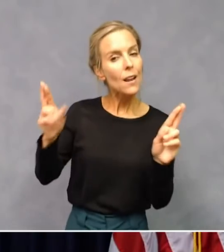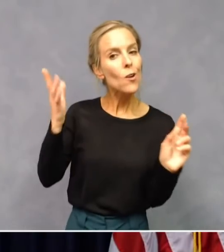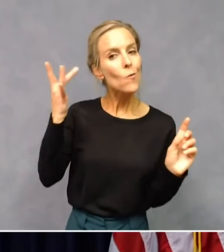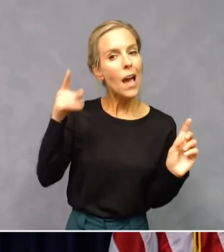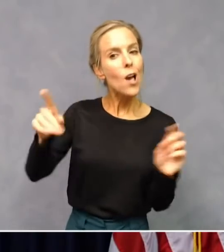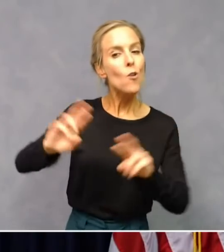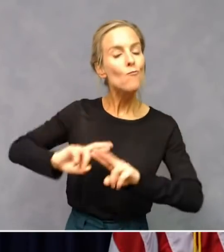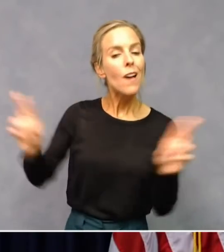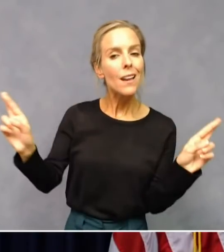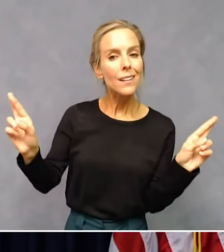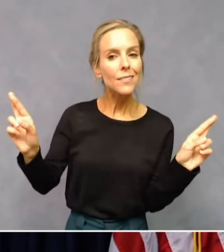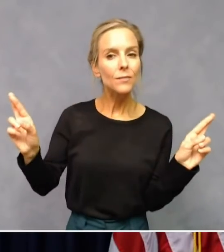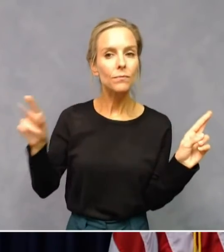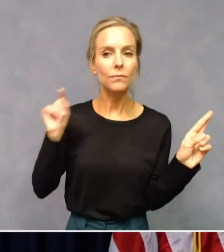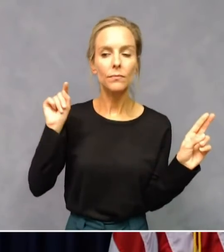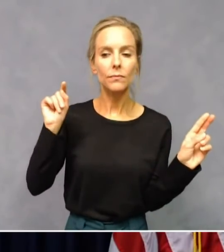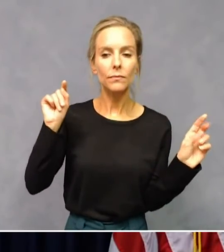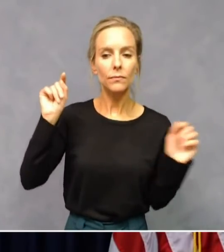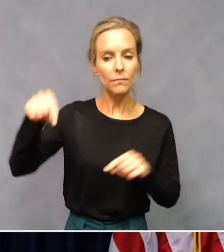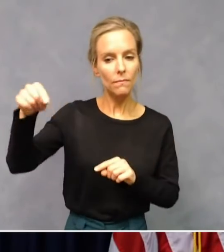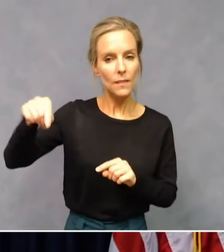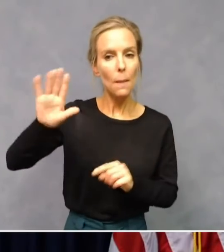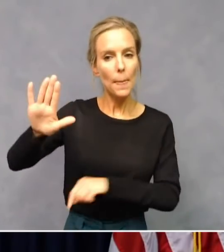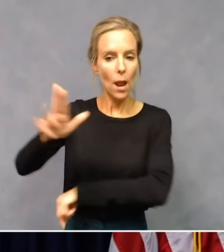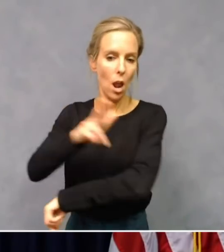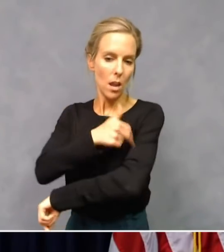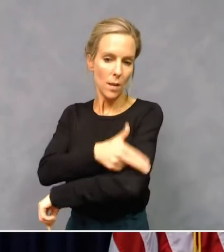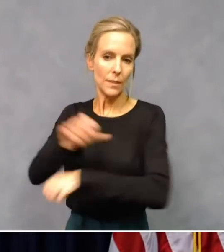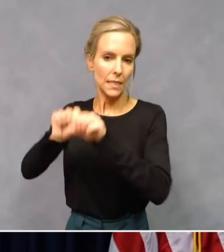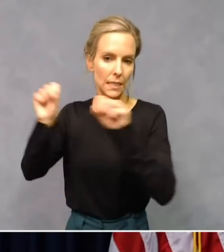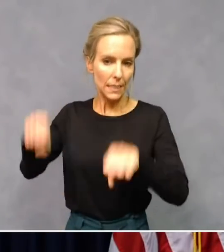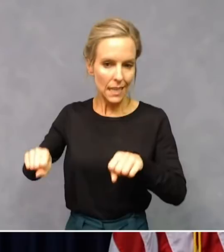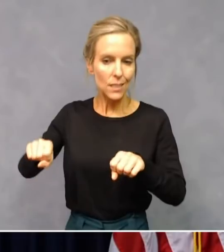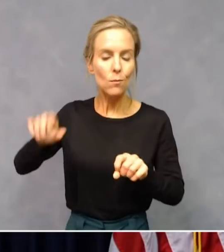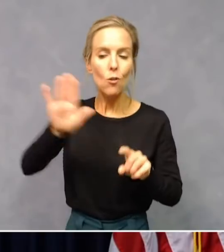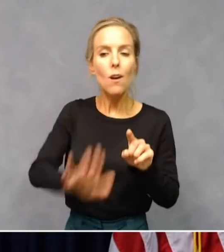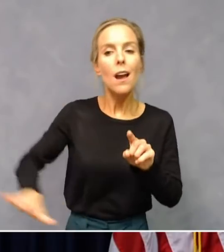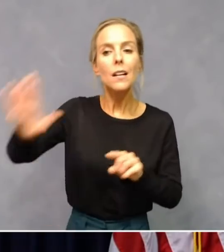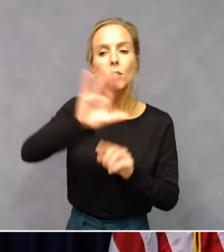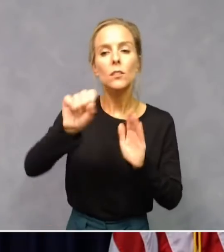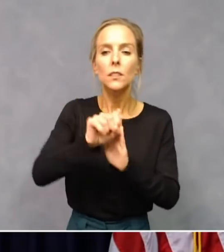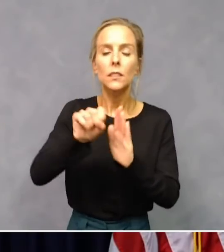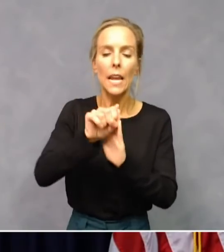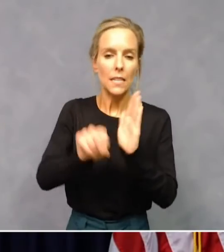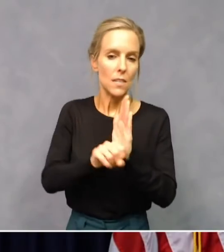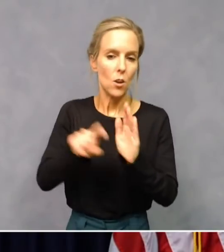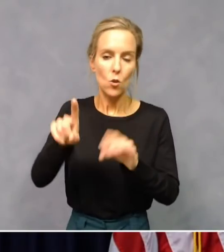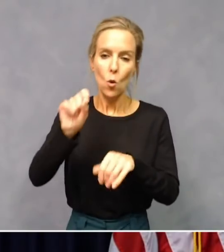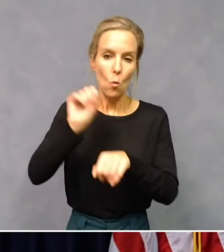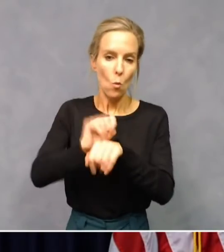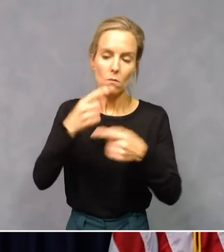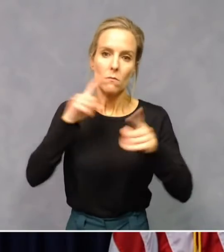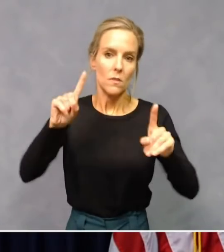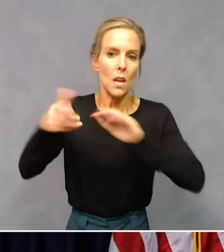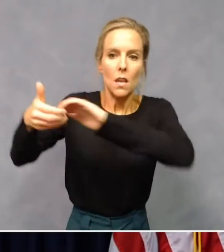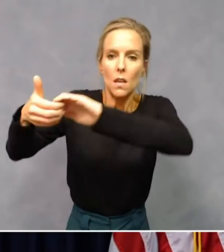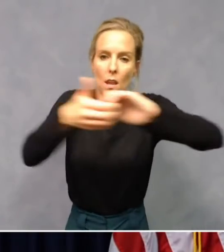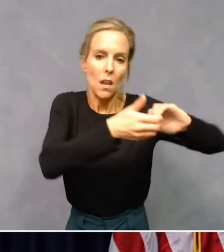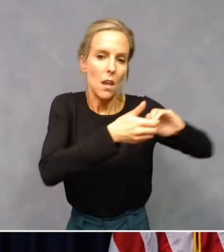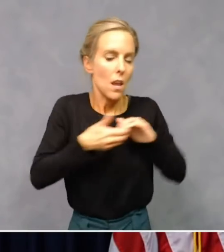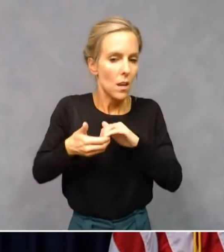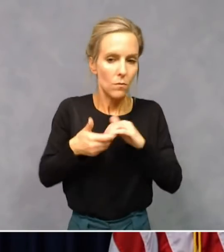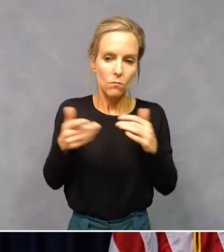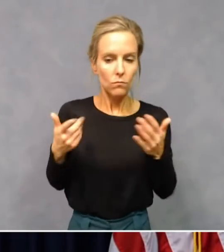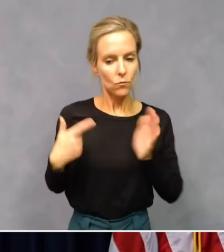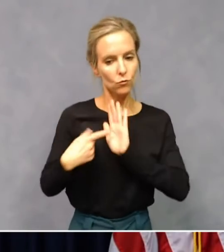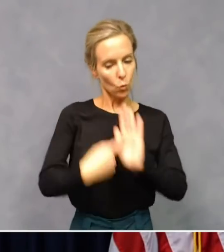that their hospital systems and others around the state are working so well with each other and are showing a willingness